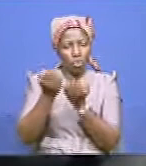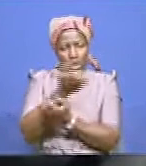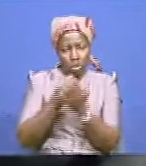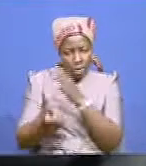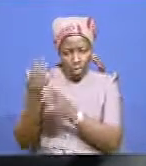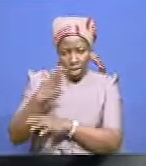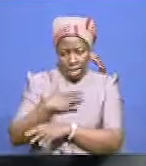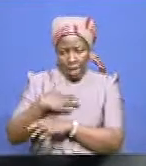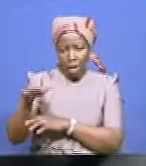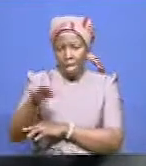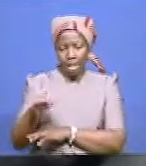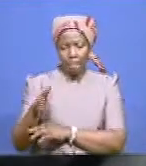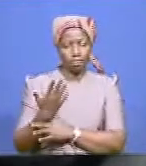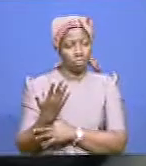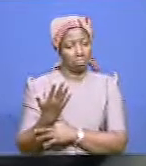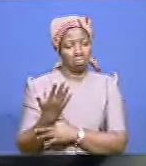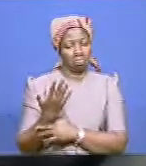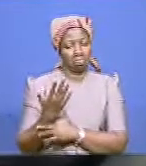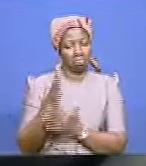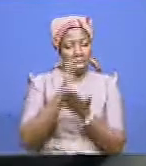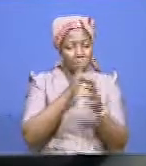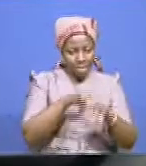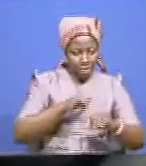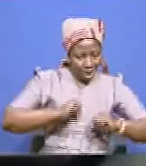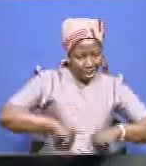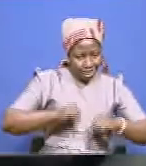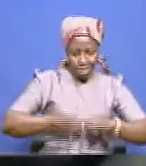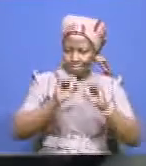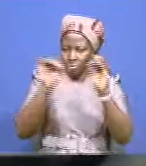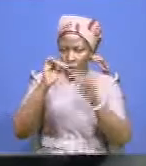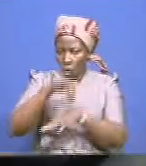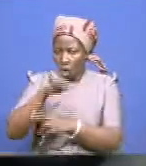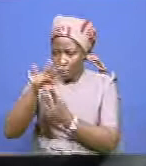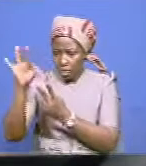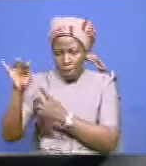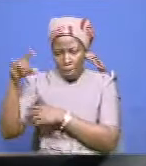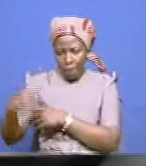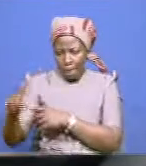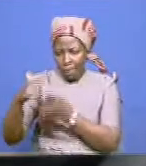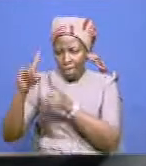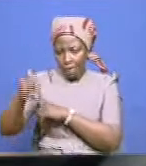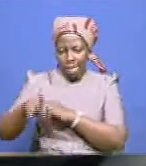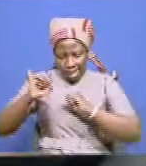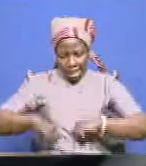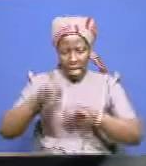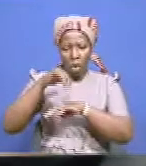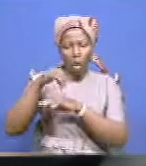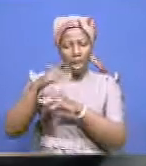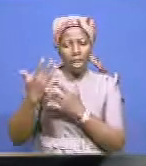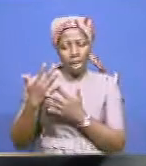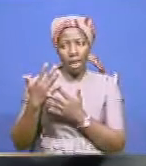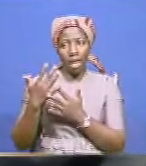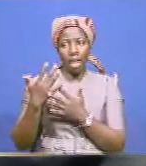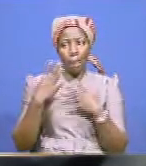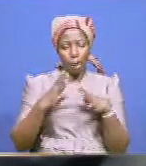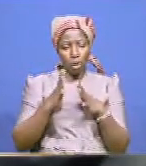likely to disagree on the priorities, but we must agree in line with the interest and the preferences of the people,